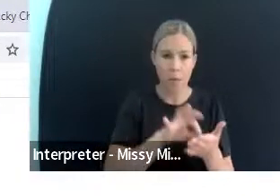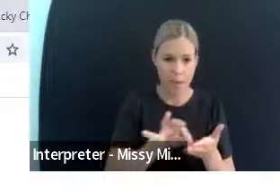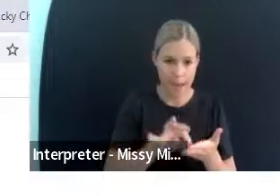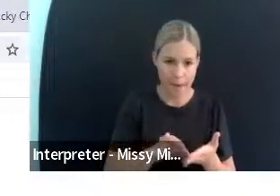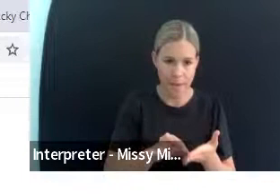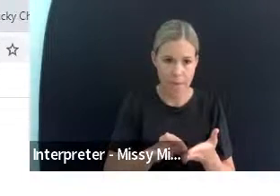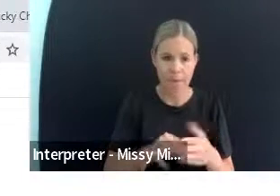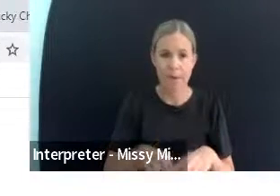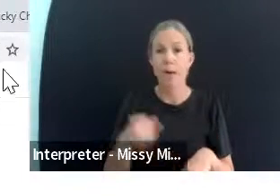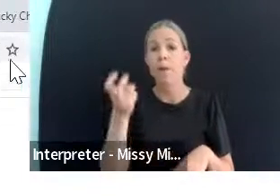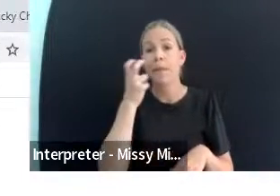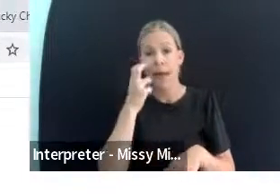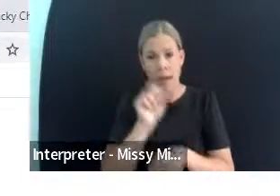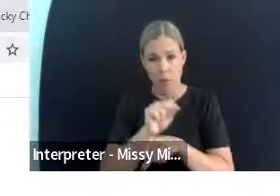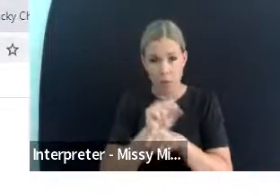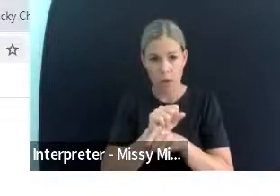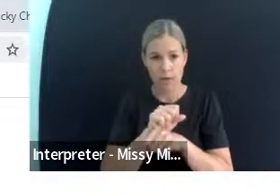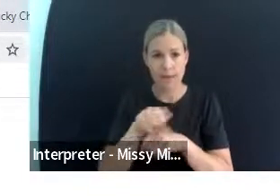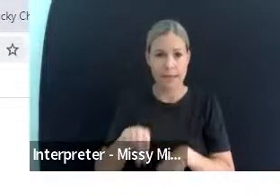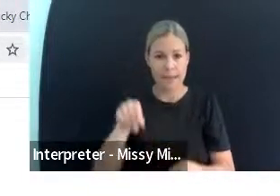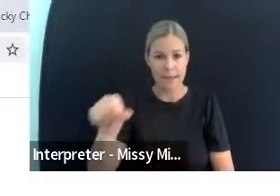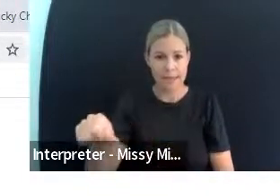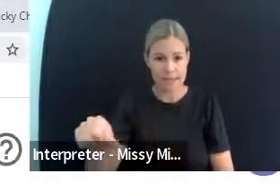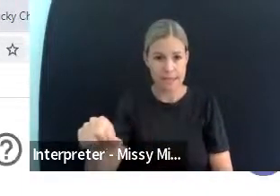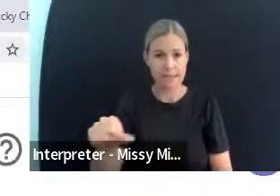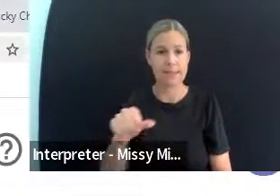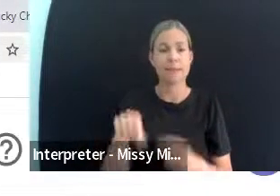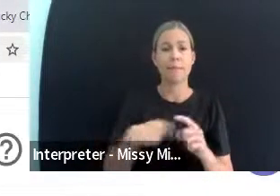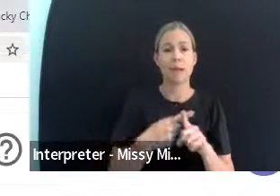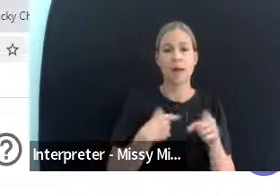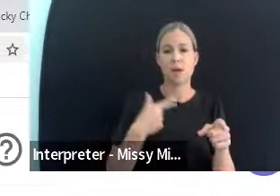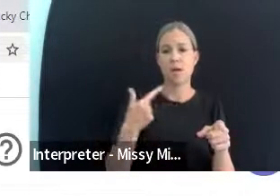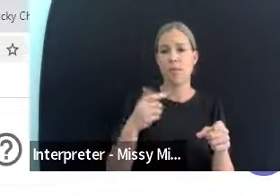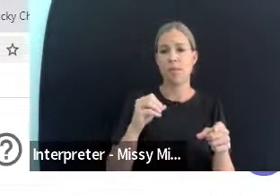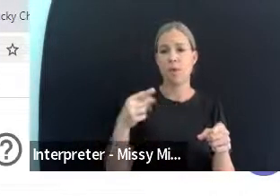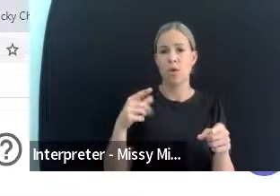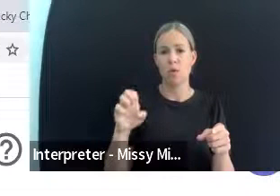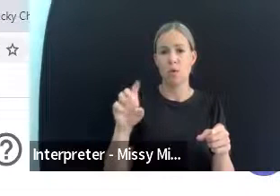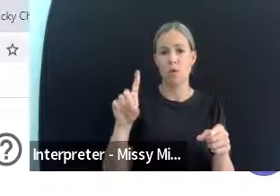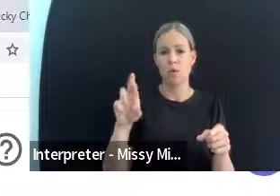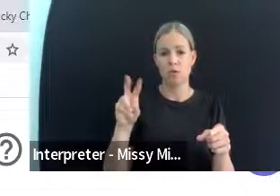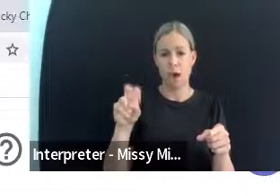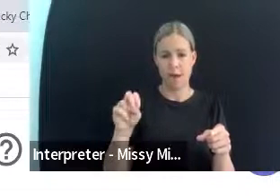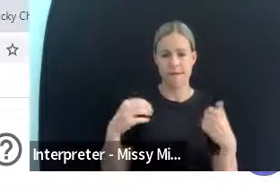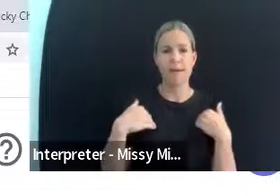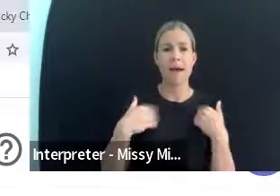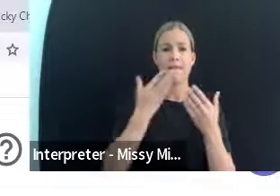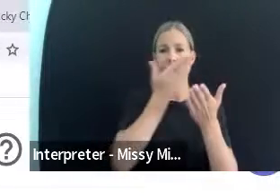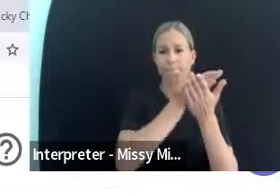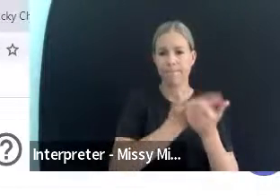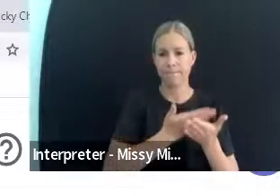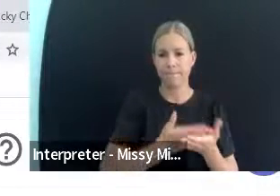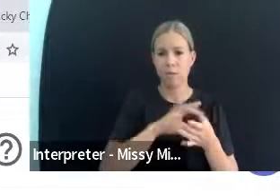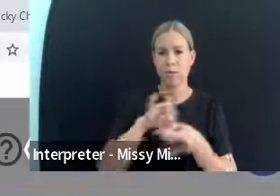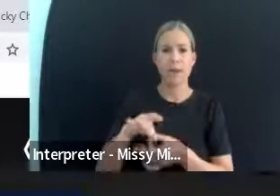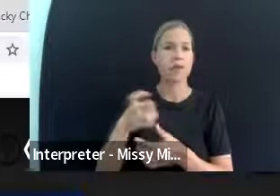expenses, blind work expenses. I also have on the Google Drive fact sheets about blind work